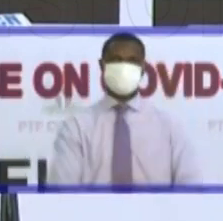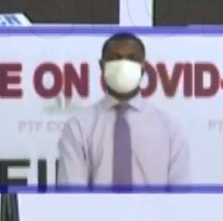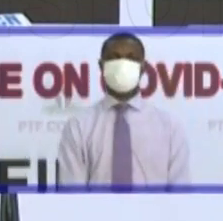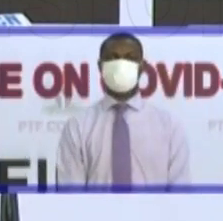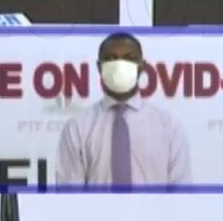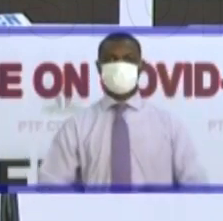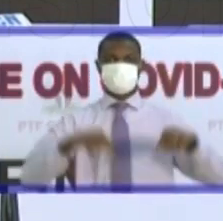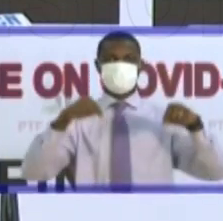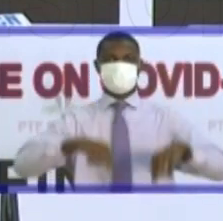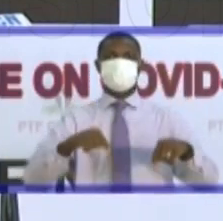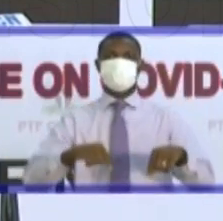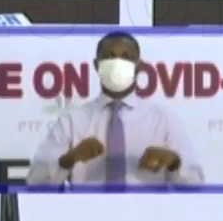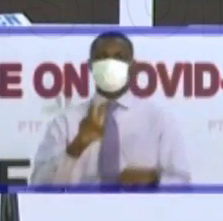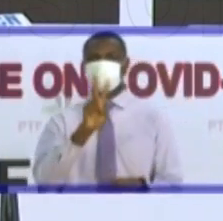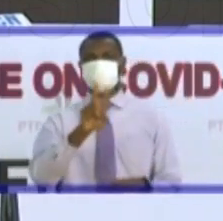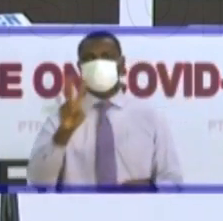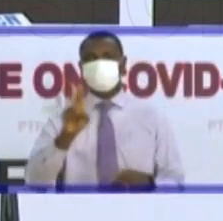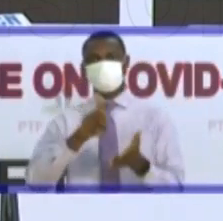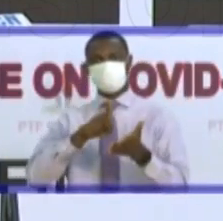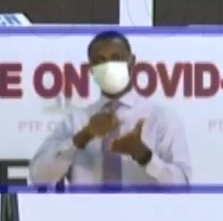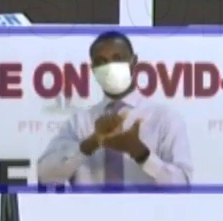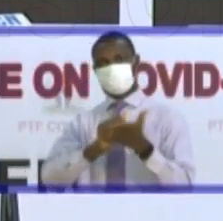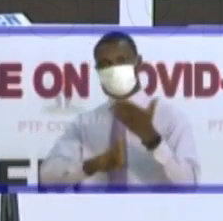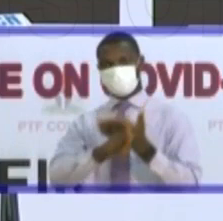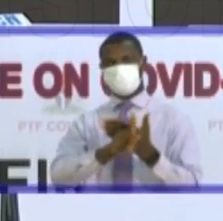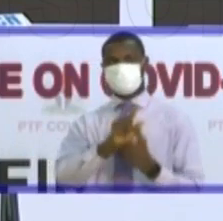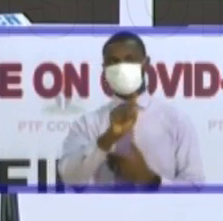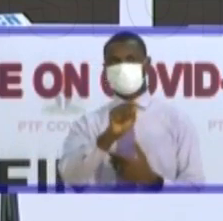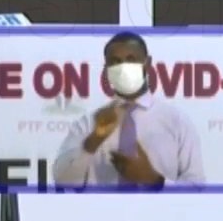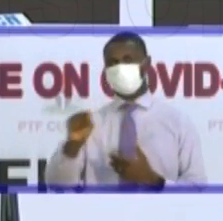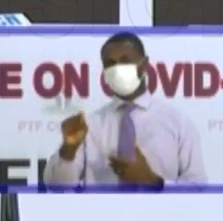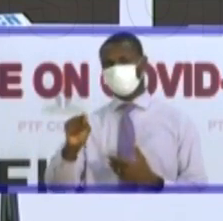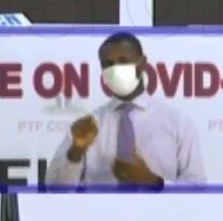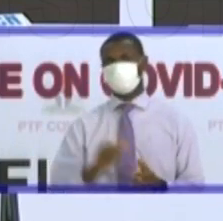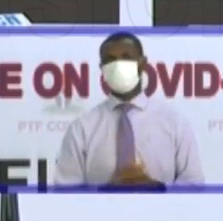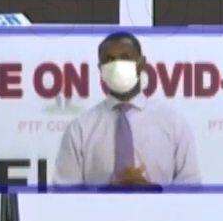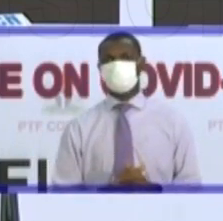As of today, the 22nd of April, 2020,